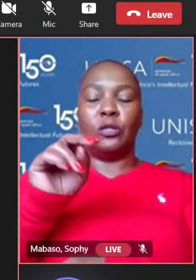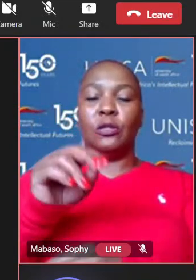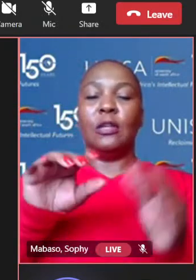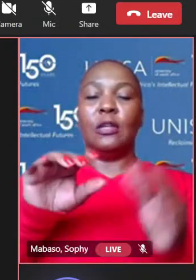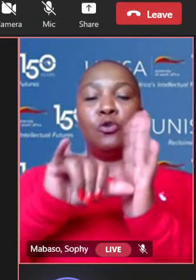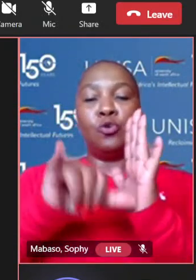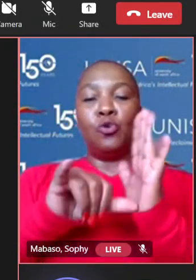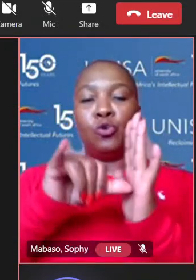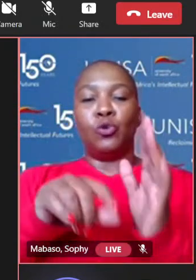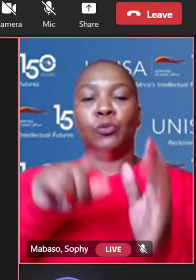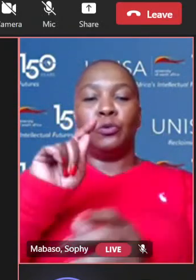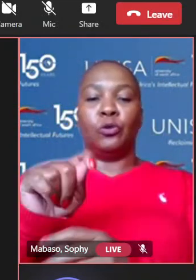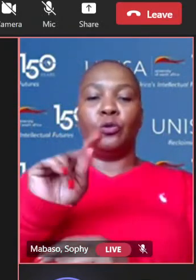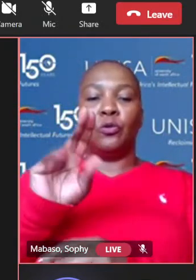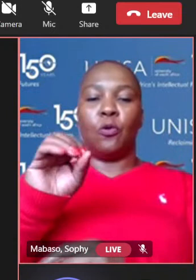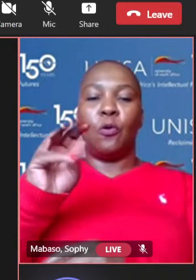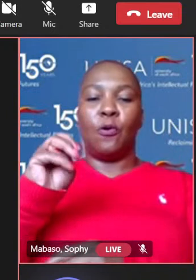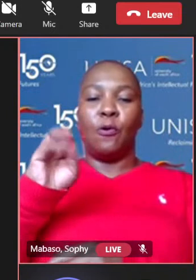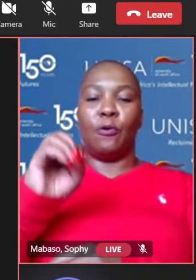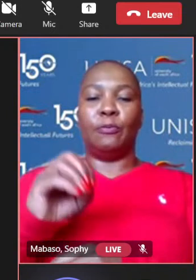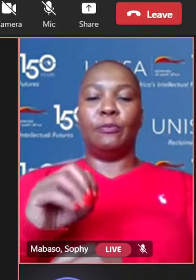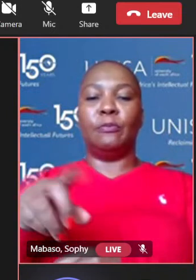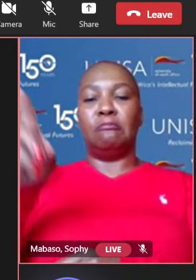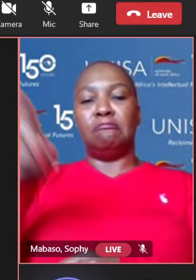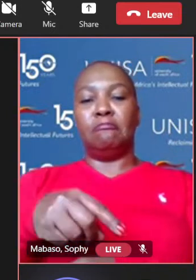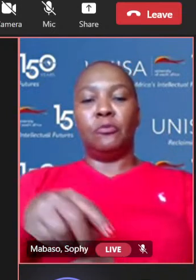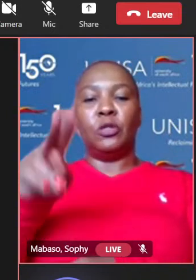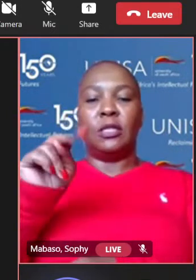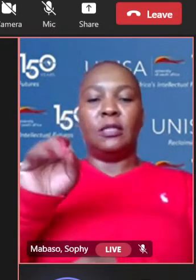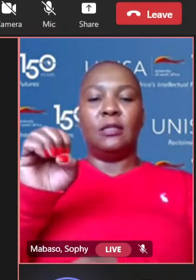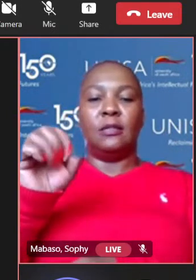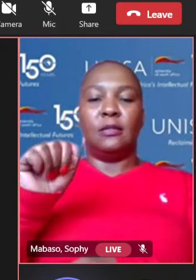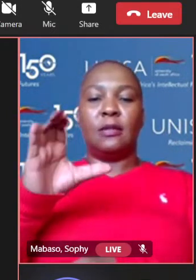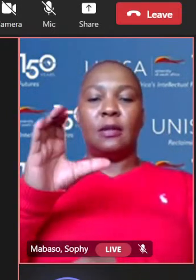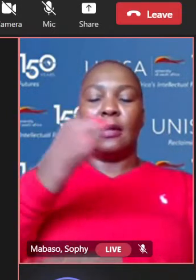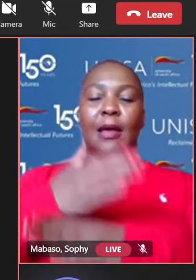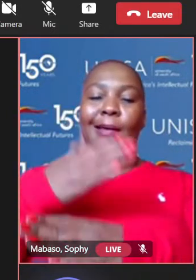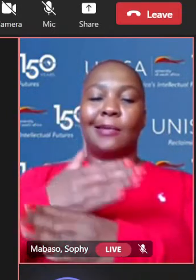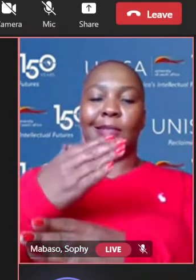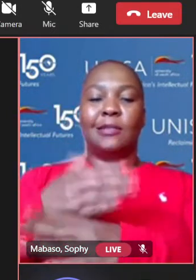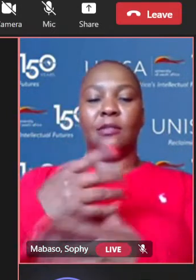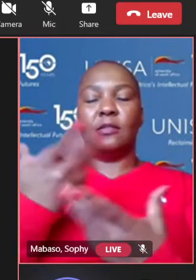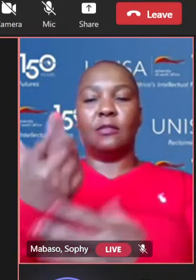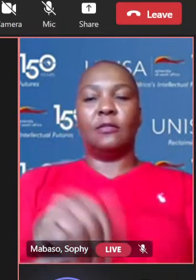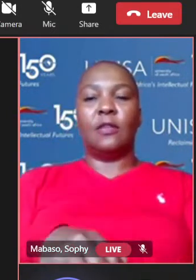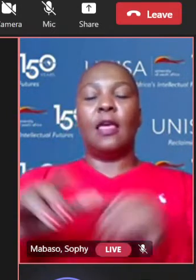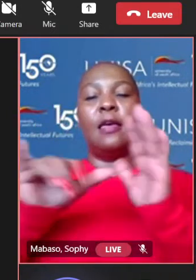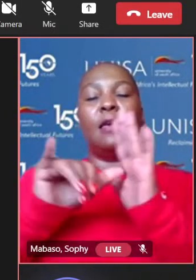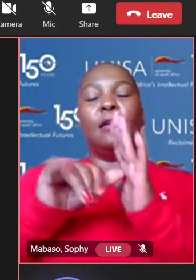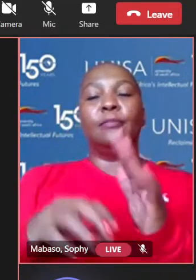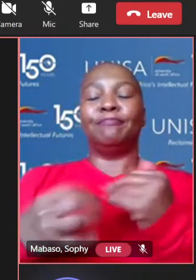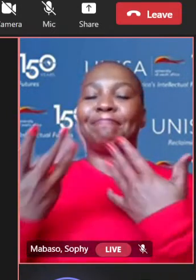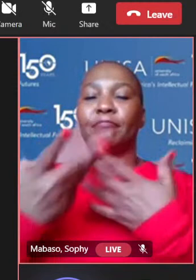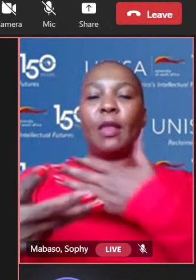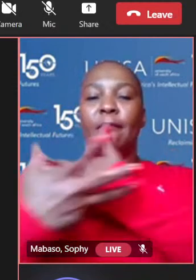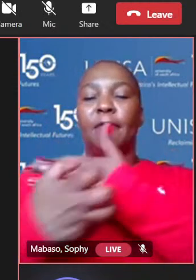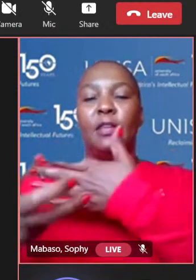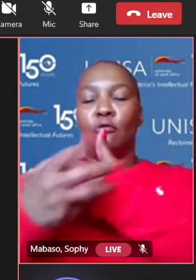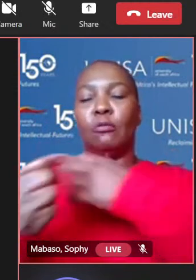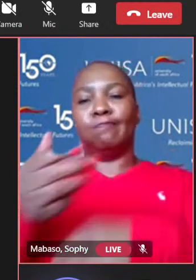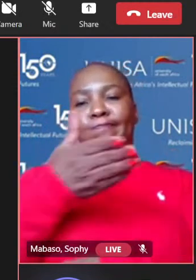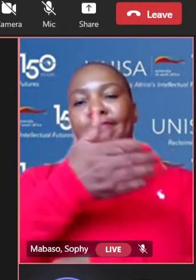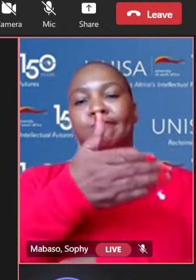youtube.com/Unisa Careers, we also publish videos of presentations that we've done over the last couple of